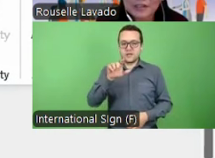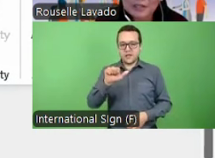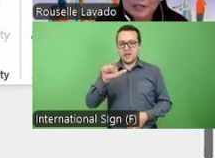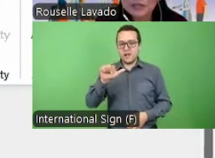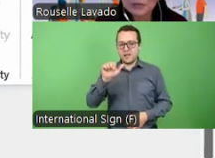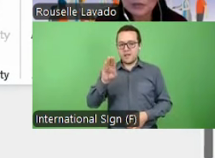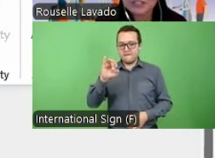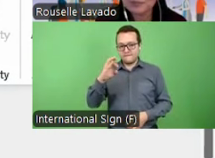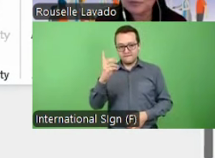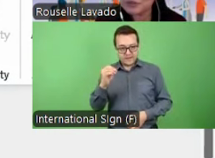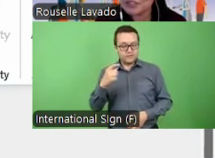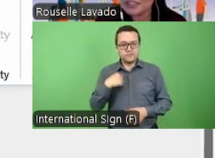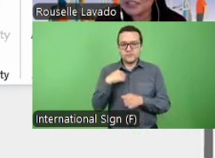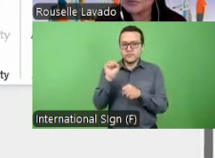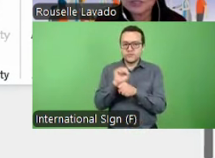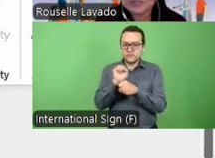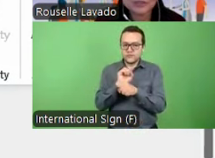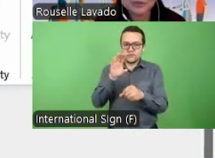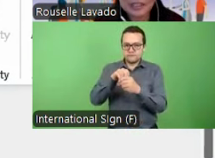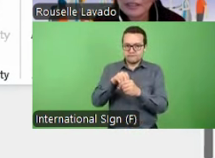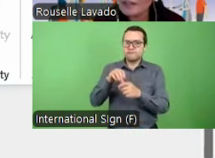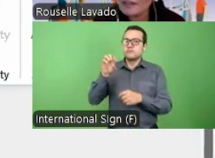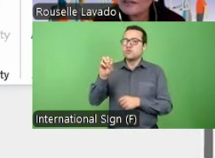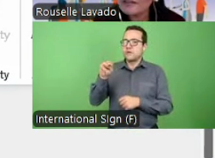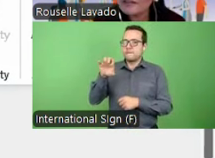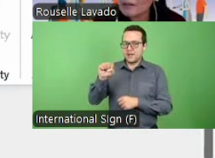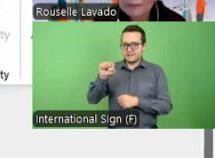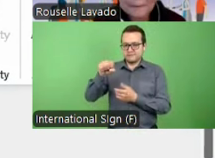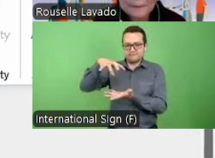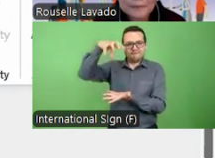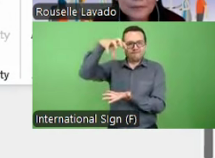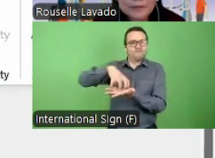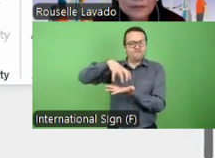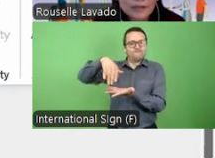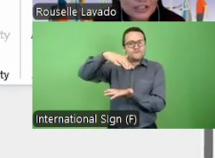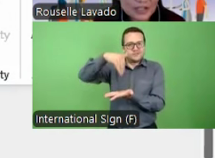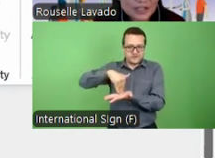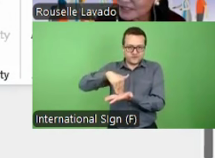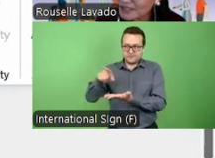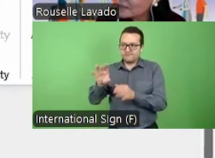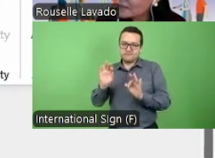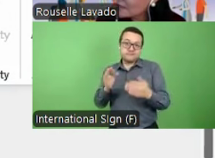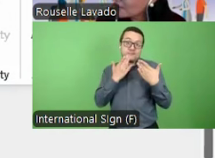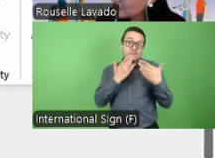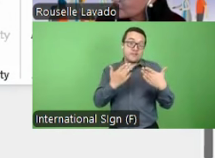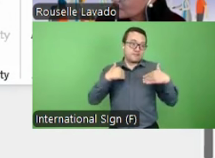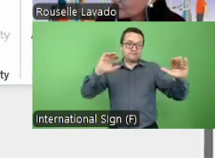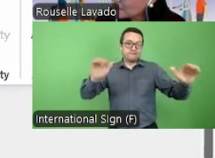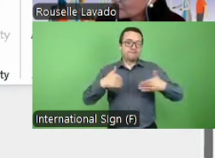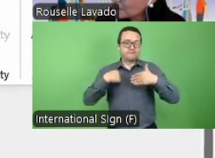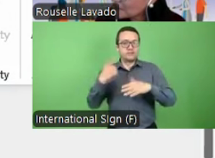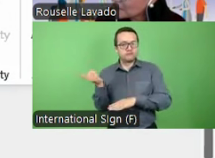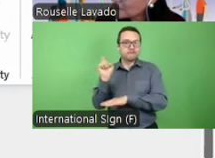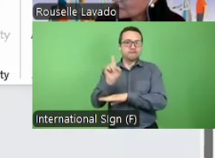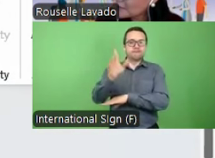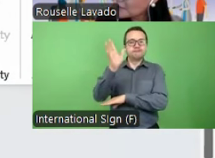for the opportunity to speak with you today. Am I sharing my screen? Sorry,